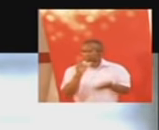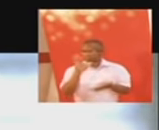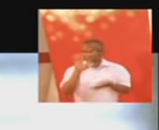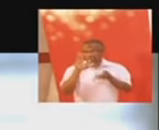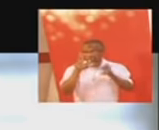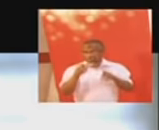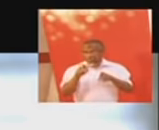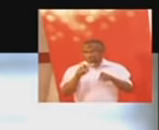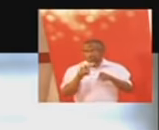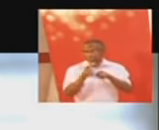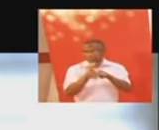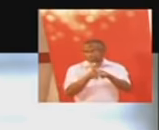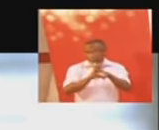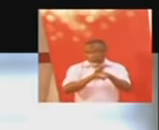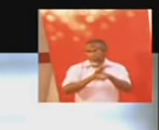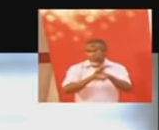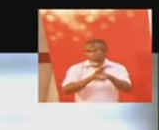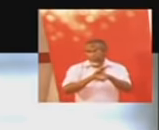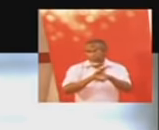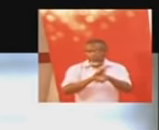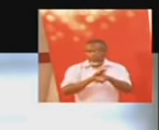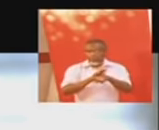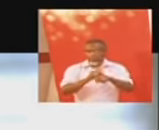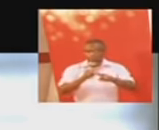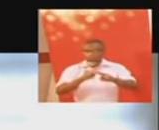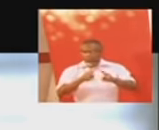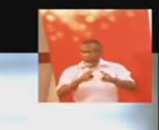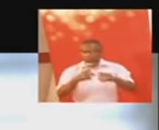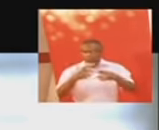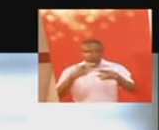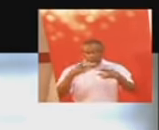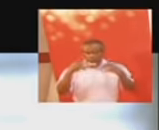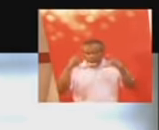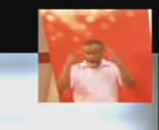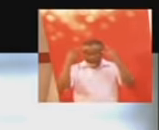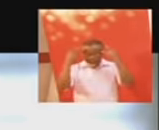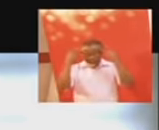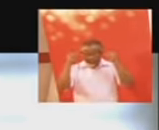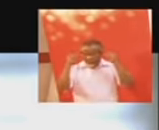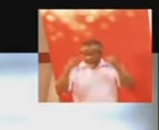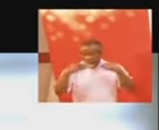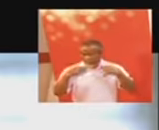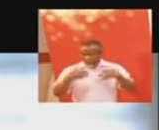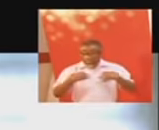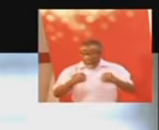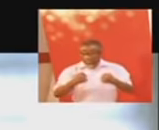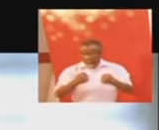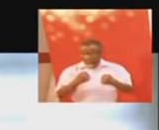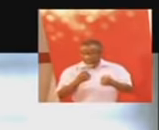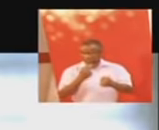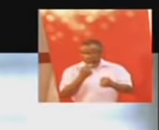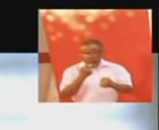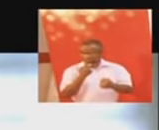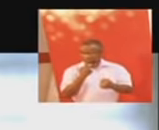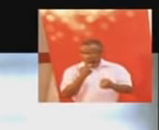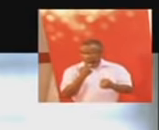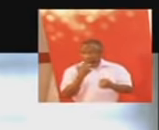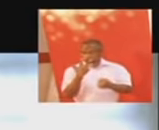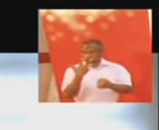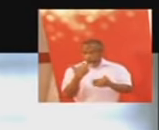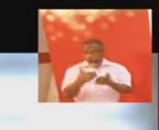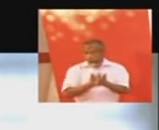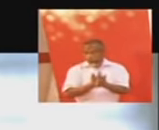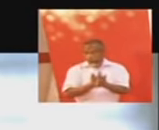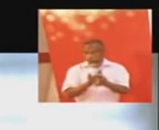COVID. However, the Ministry of Health's EM release on that day stated 3 new cases, and in the evening they